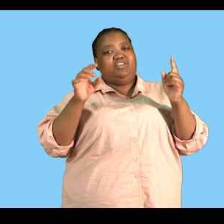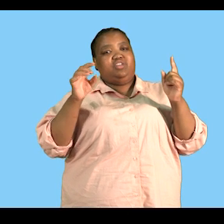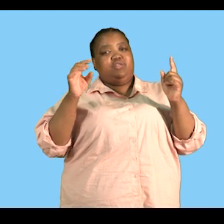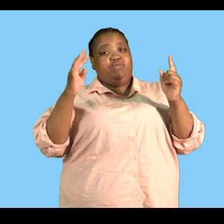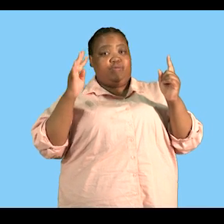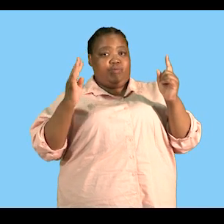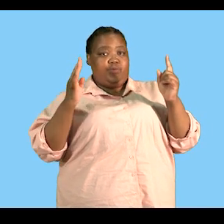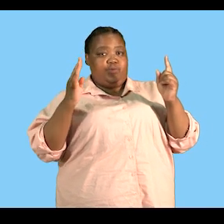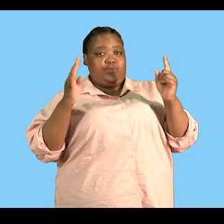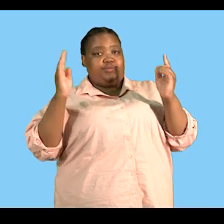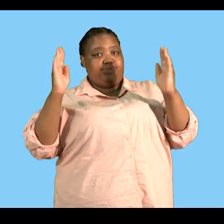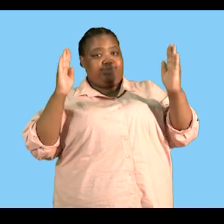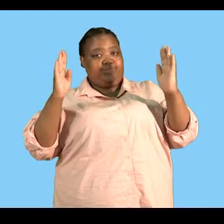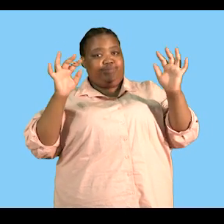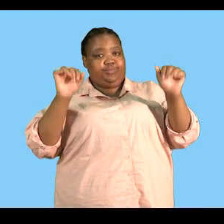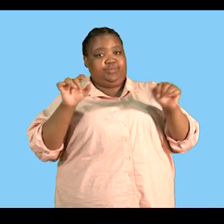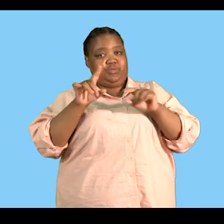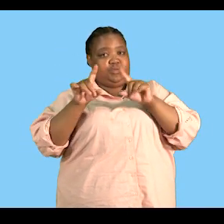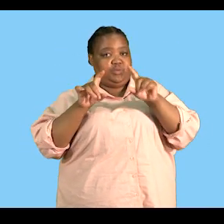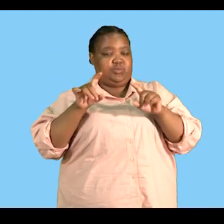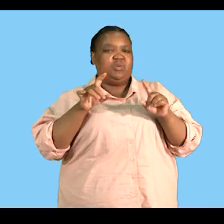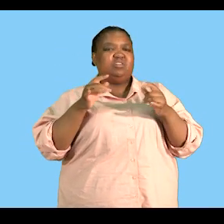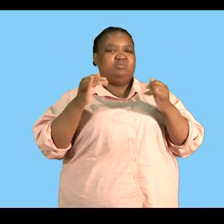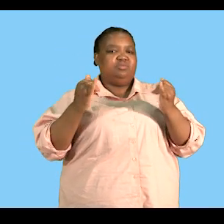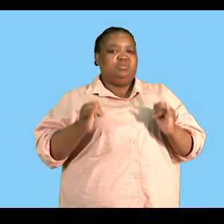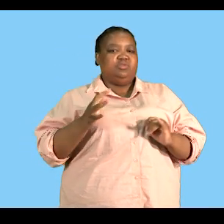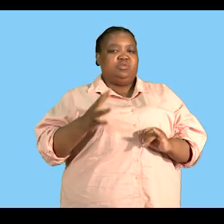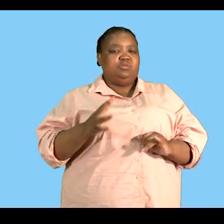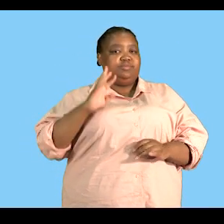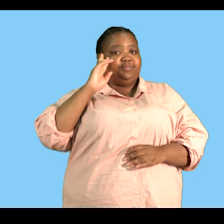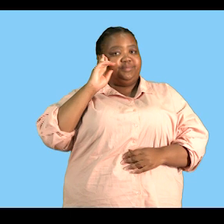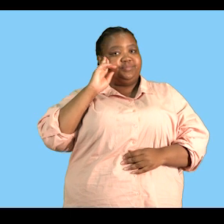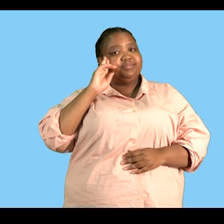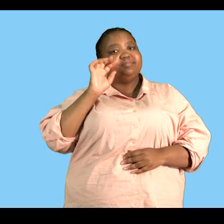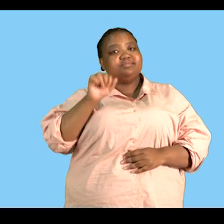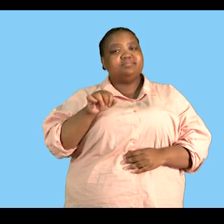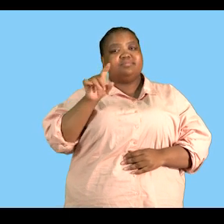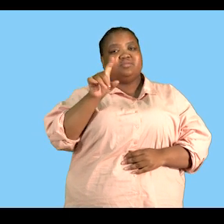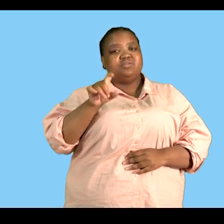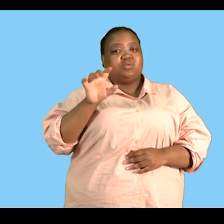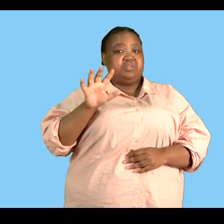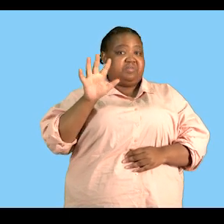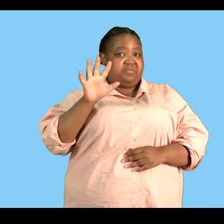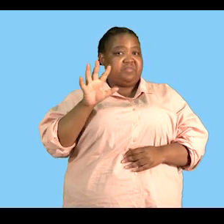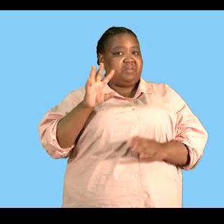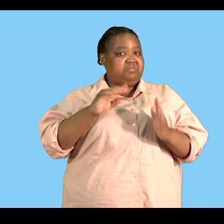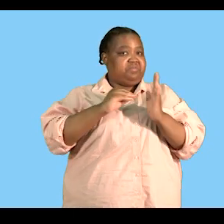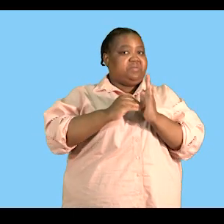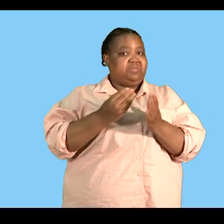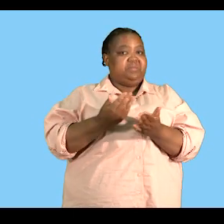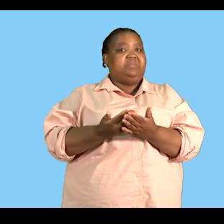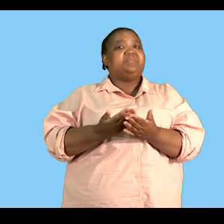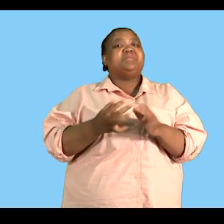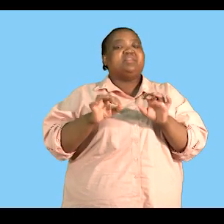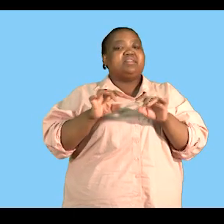3, and then we will end with question 4. Remember, sometimes there will be a question 5,